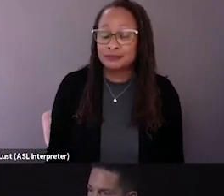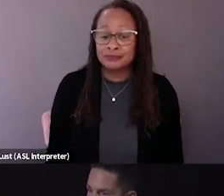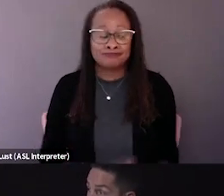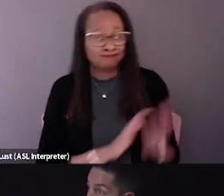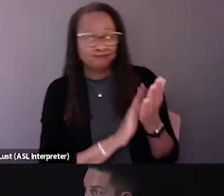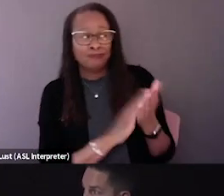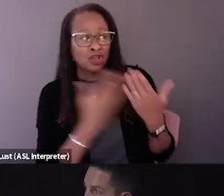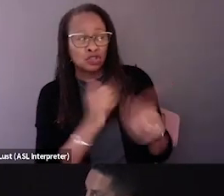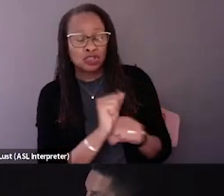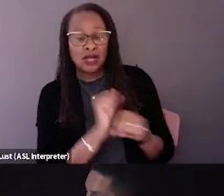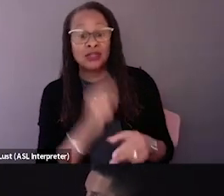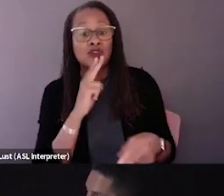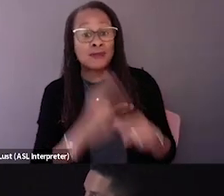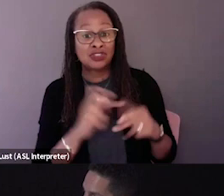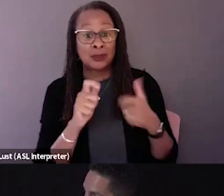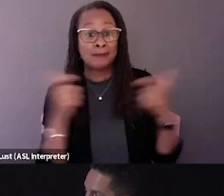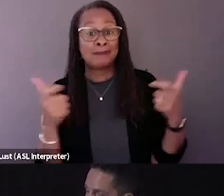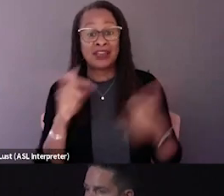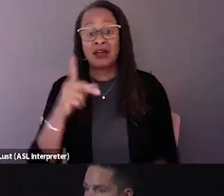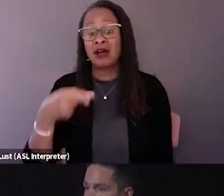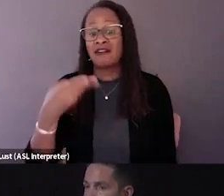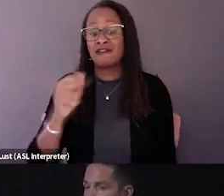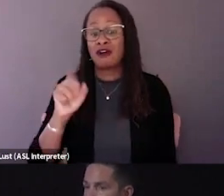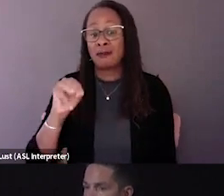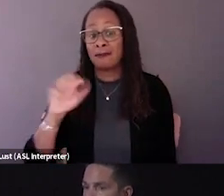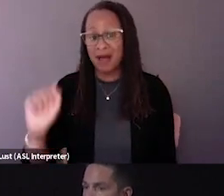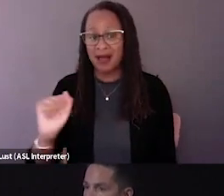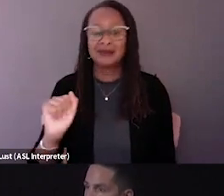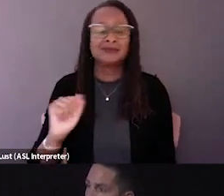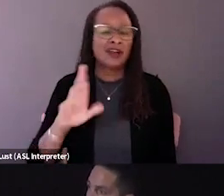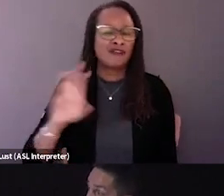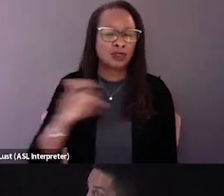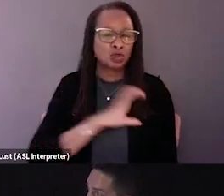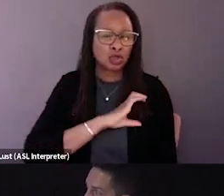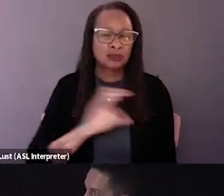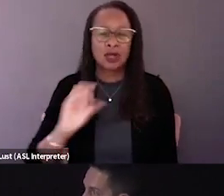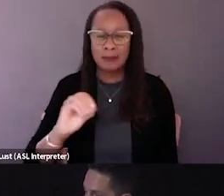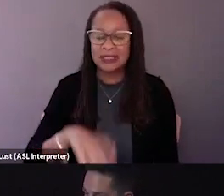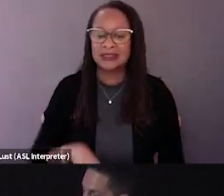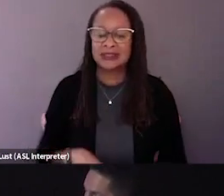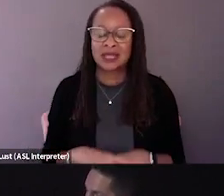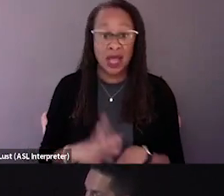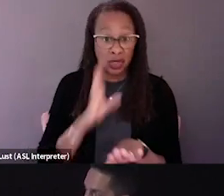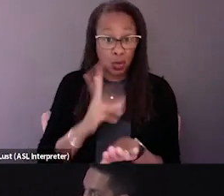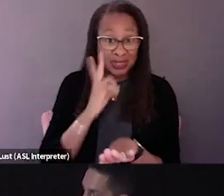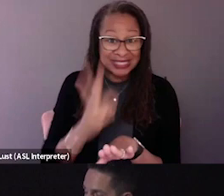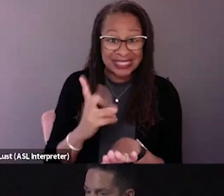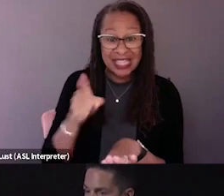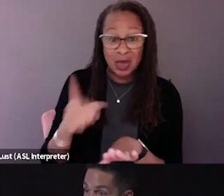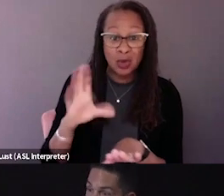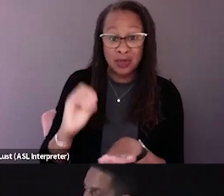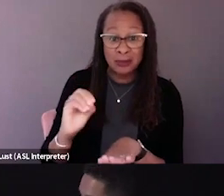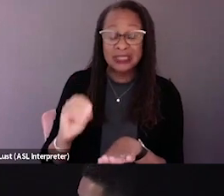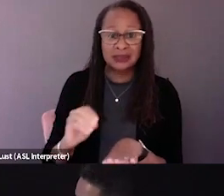you mentioned big pharma, the pharmaceutical companies. I'm curious, Kurt, from your viewpoint, do you think we'll see the pharmaceutical companies